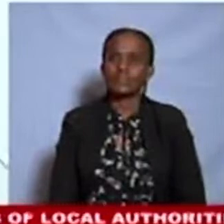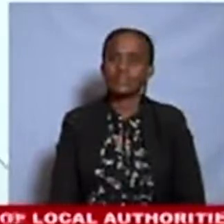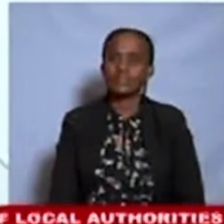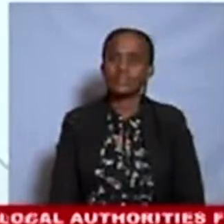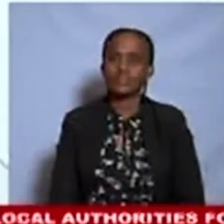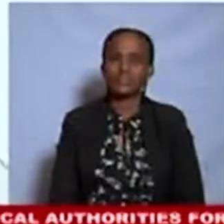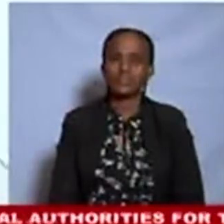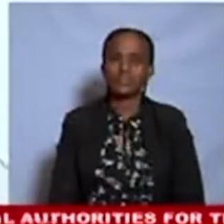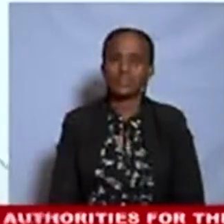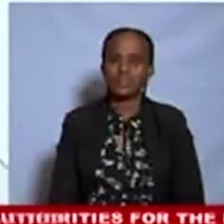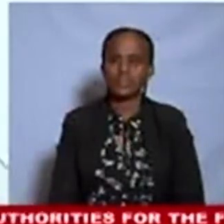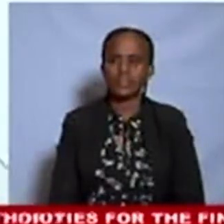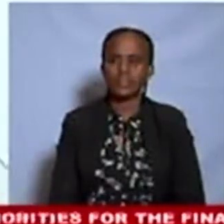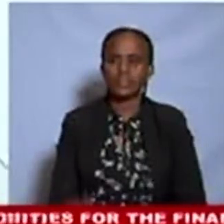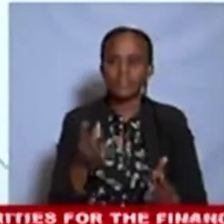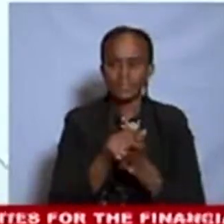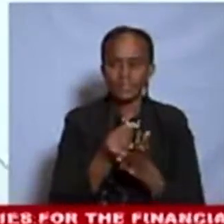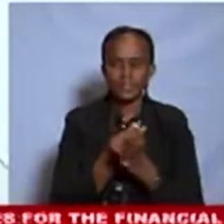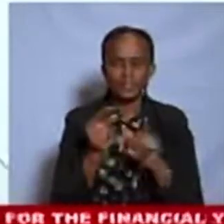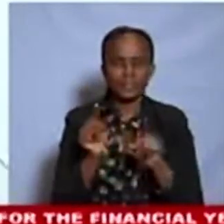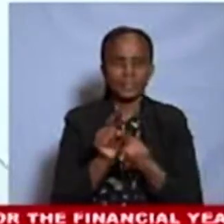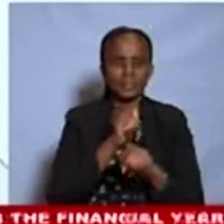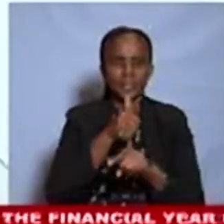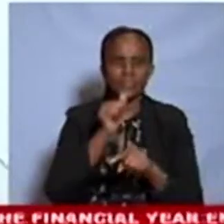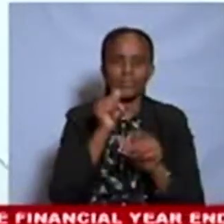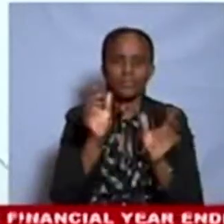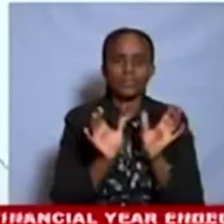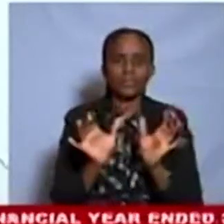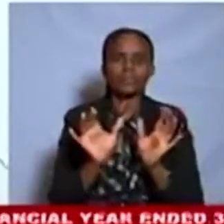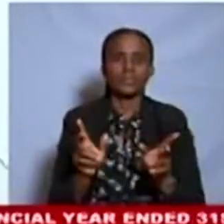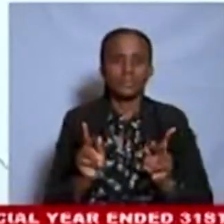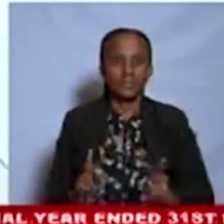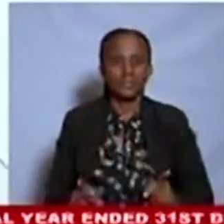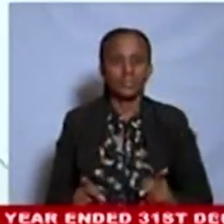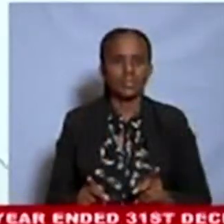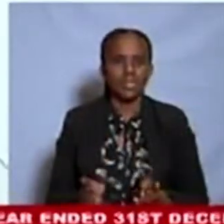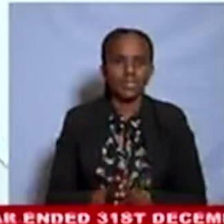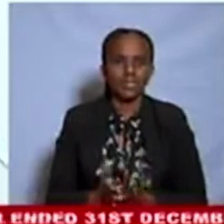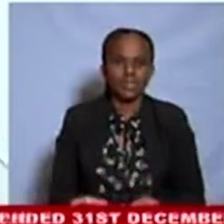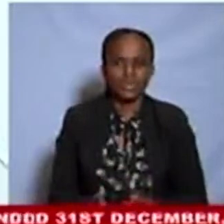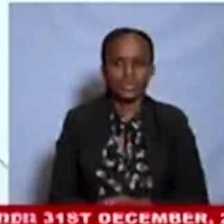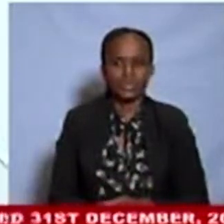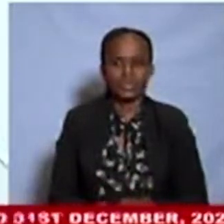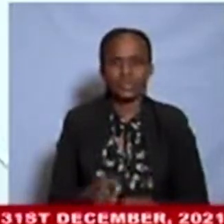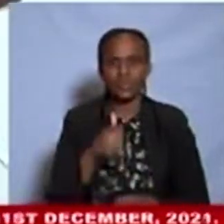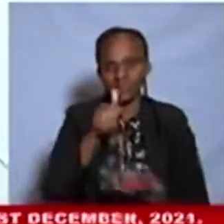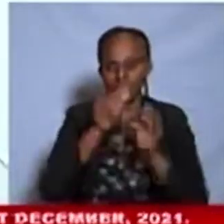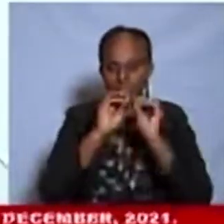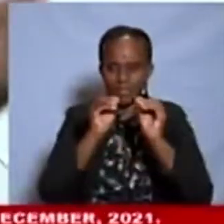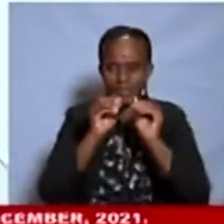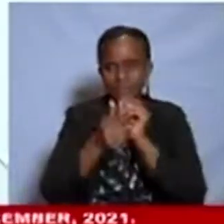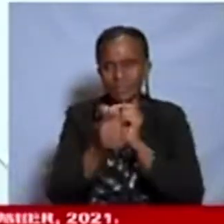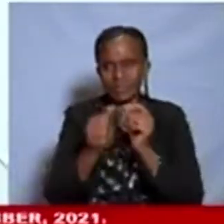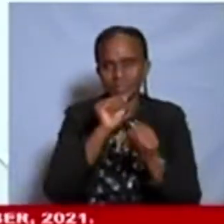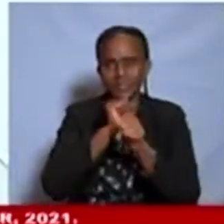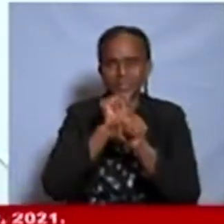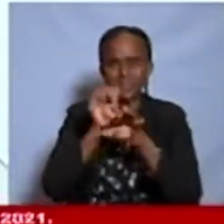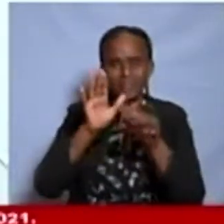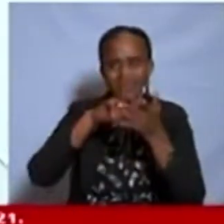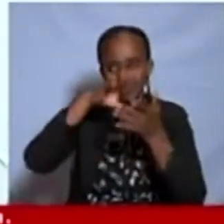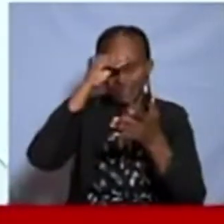neither recovered the money, and you're not pushing for this person to be punished. What do you teach? What lesson do other workers learn